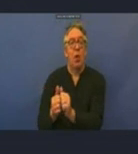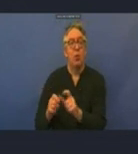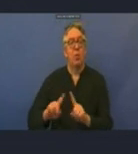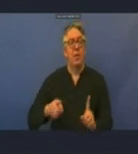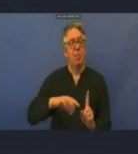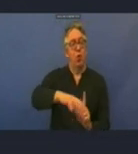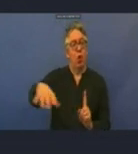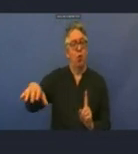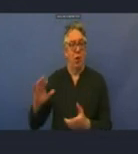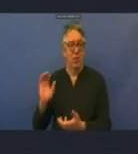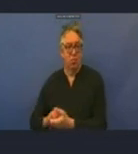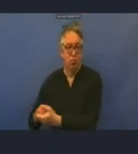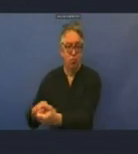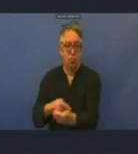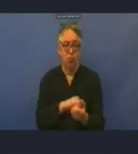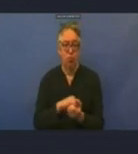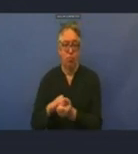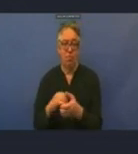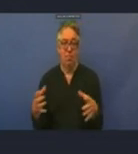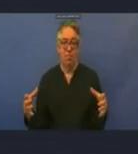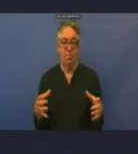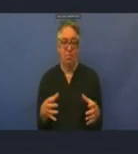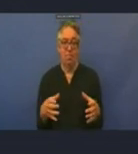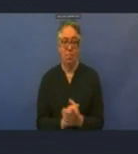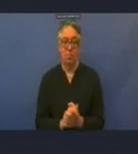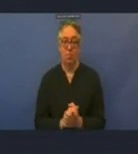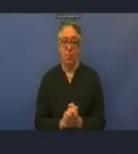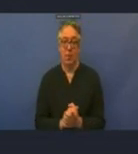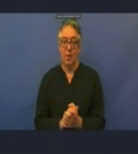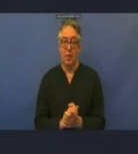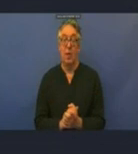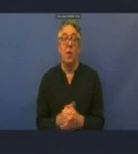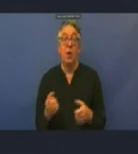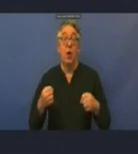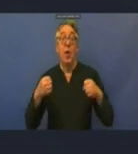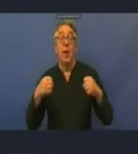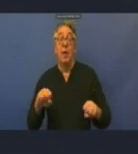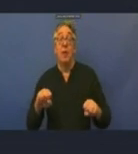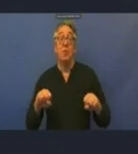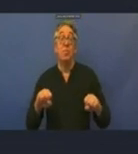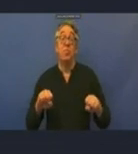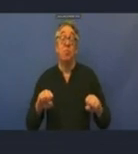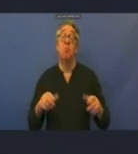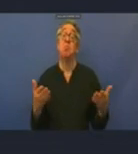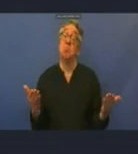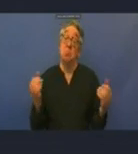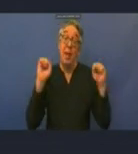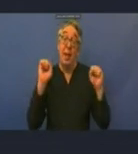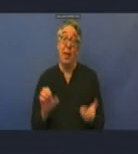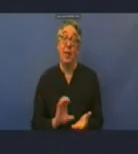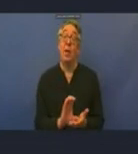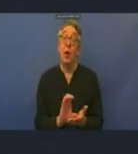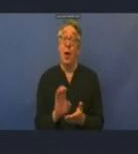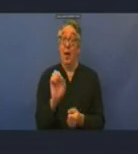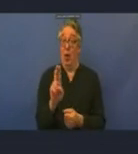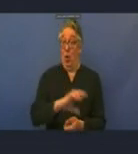The action is open to organizations based in European member states or third country associated to the program. They